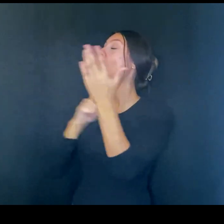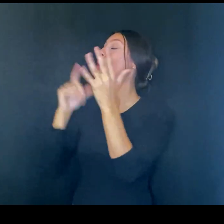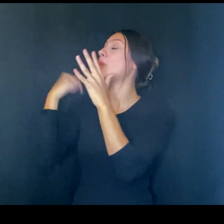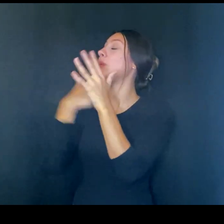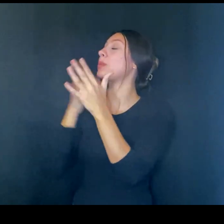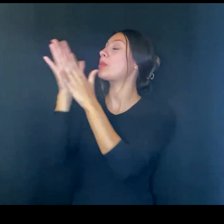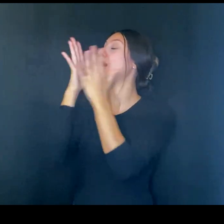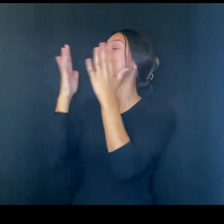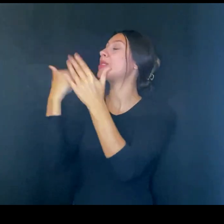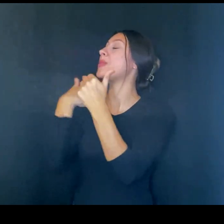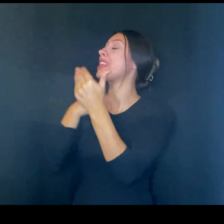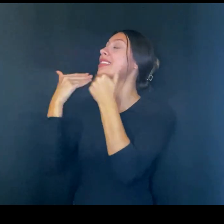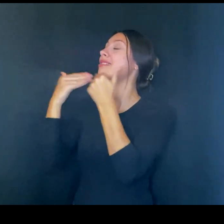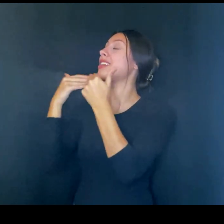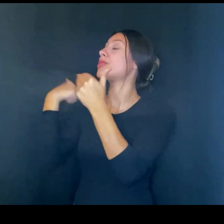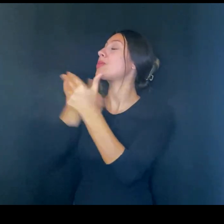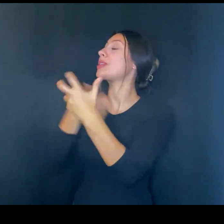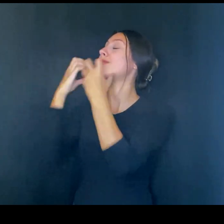you. We adore you.